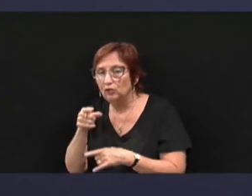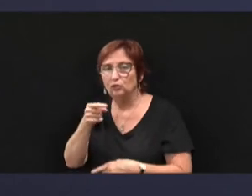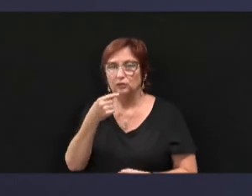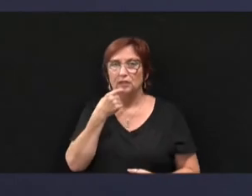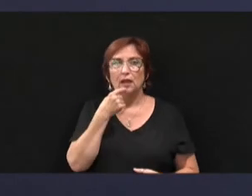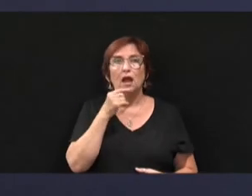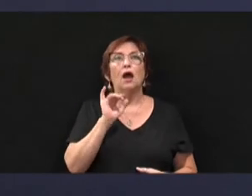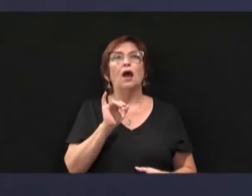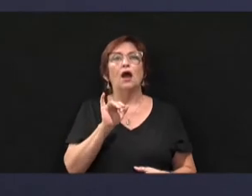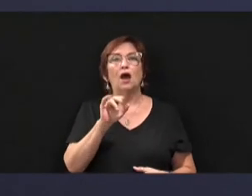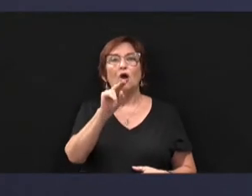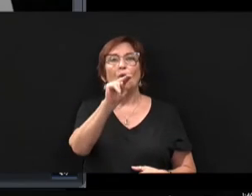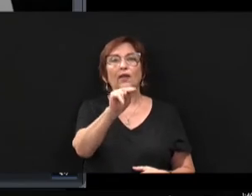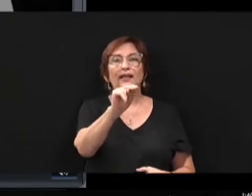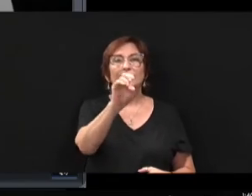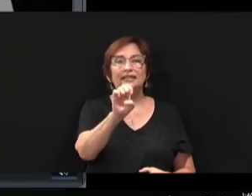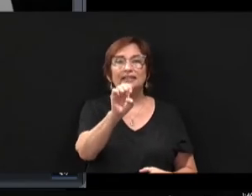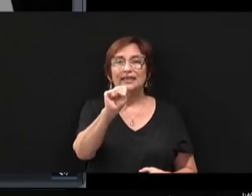oh, nest.